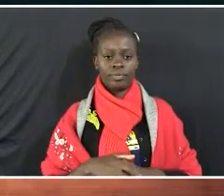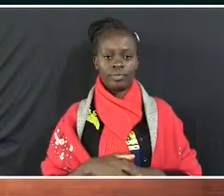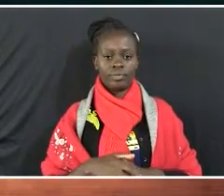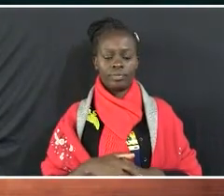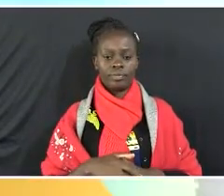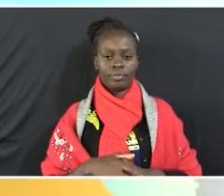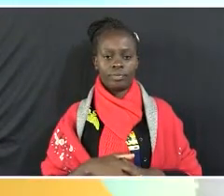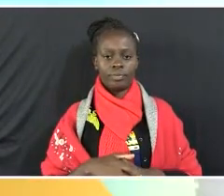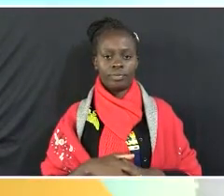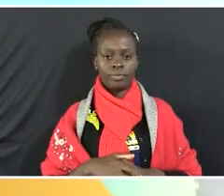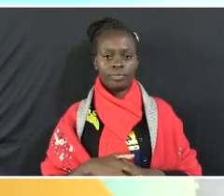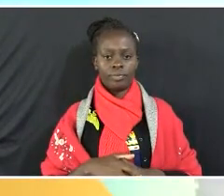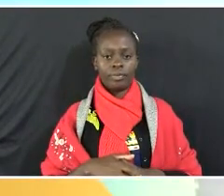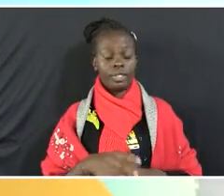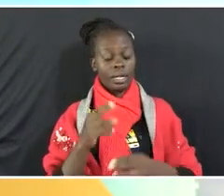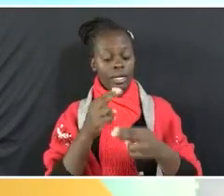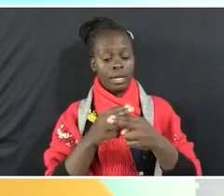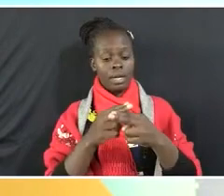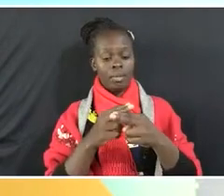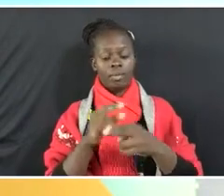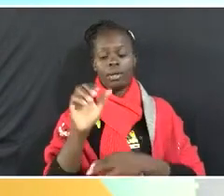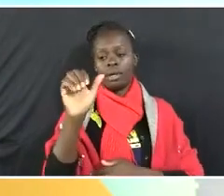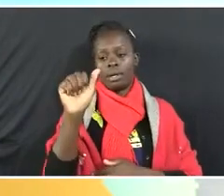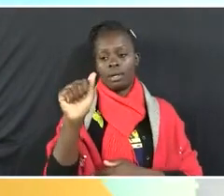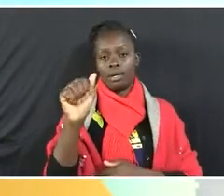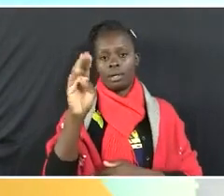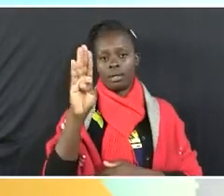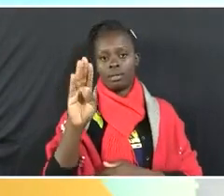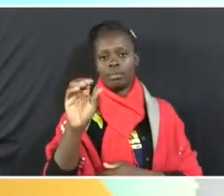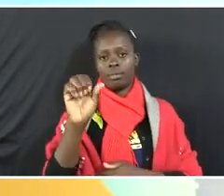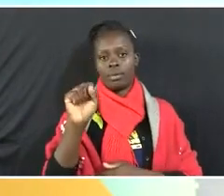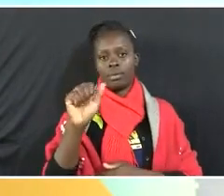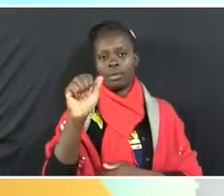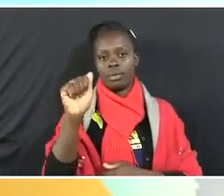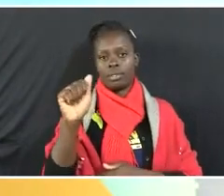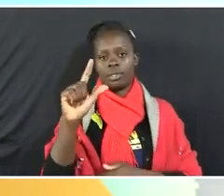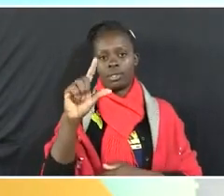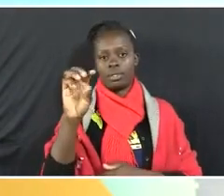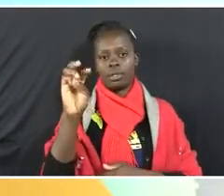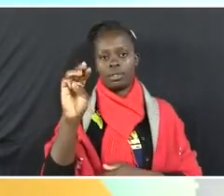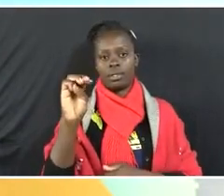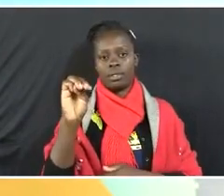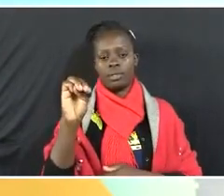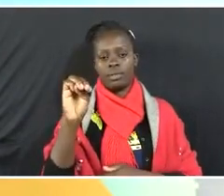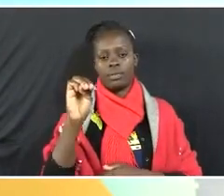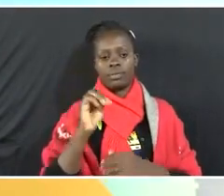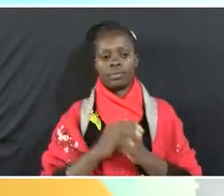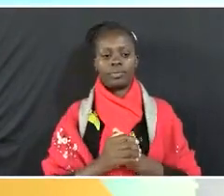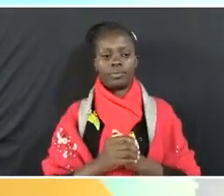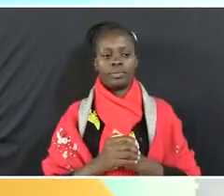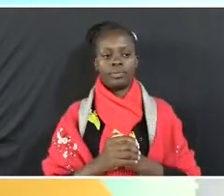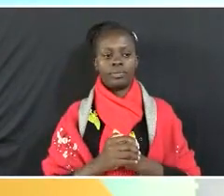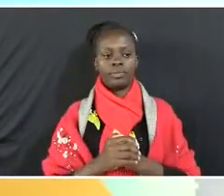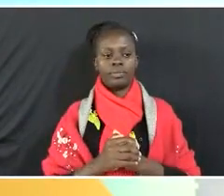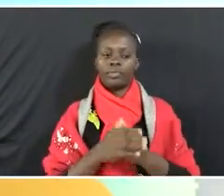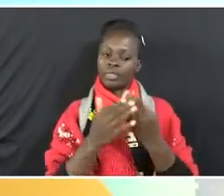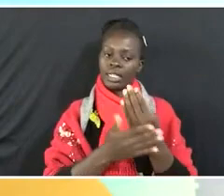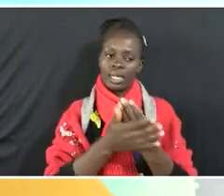that. Deal what? Gently. The king said, deal gently. Church